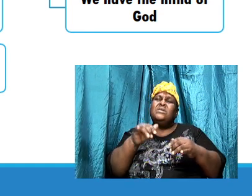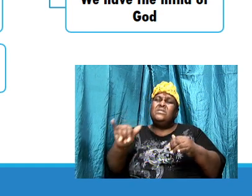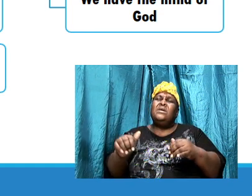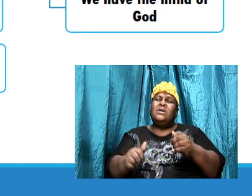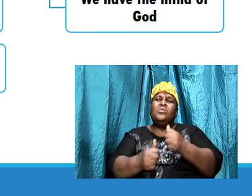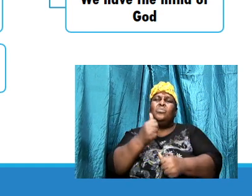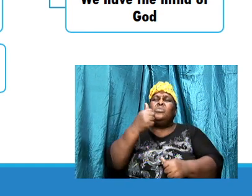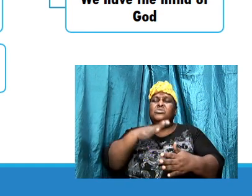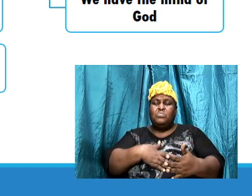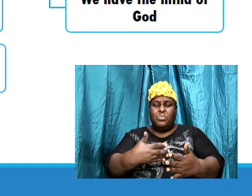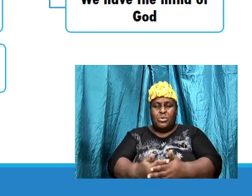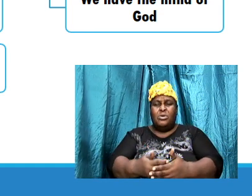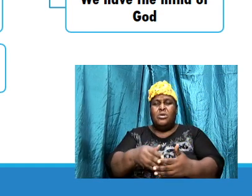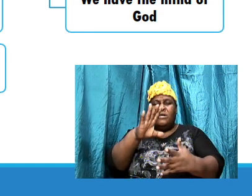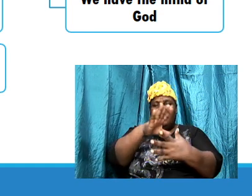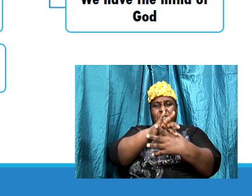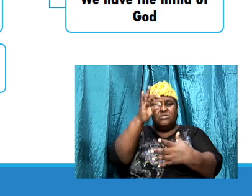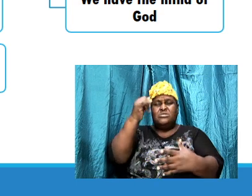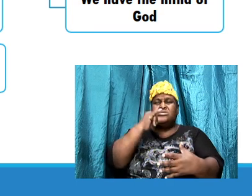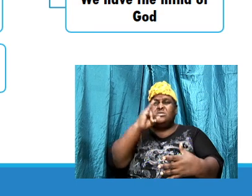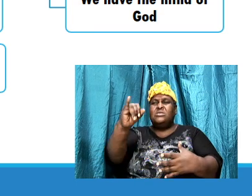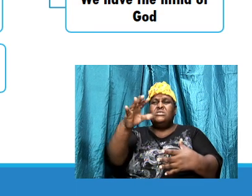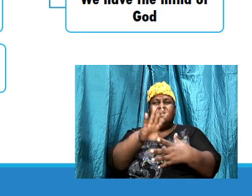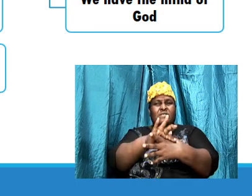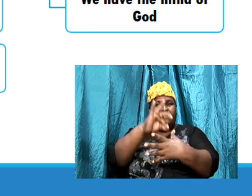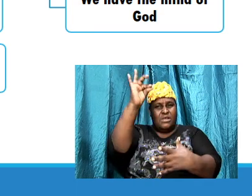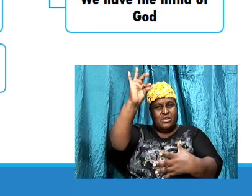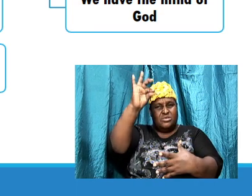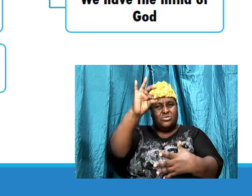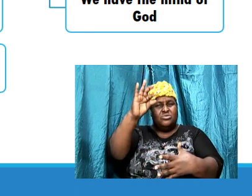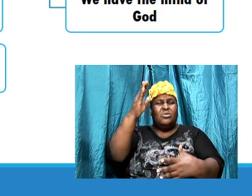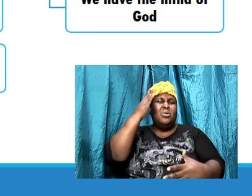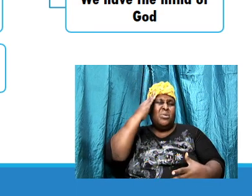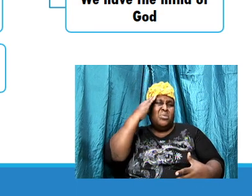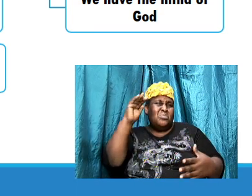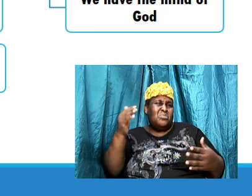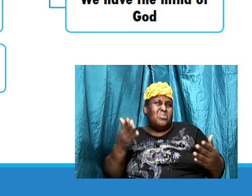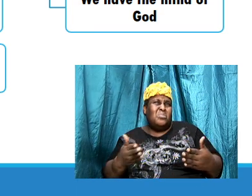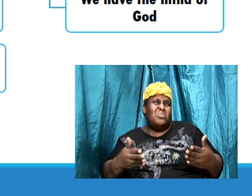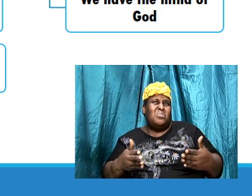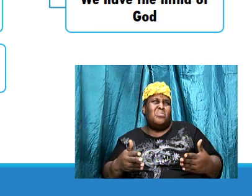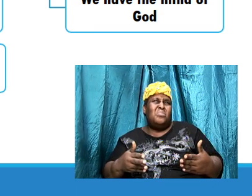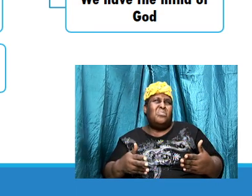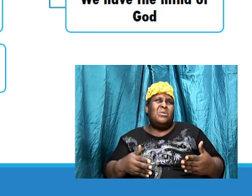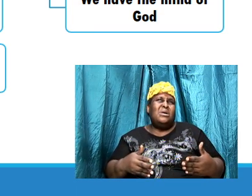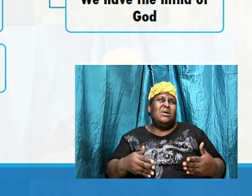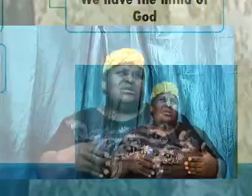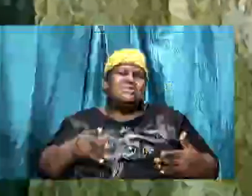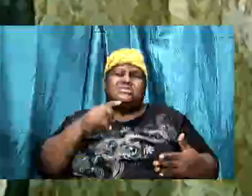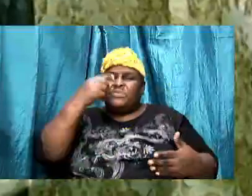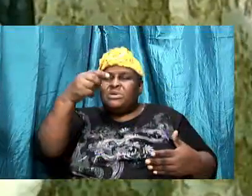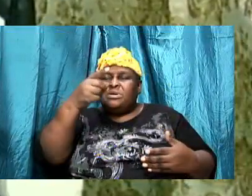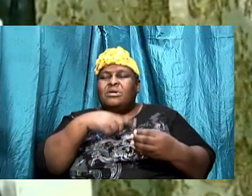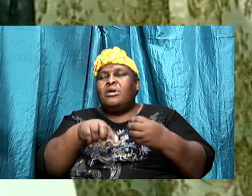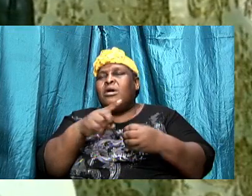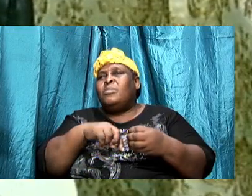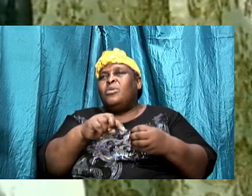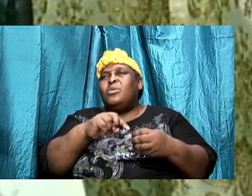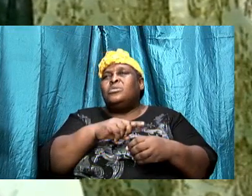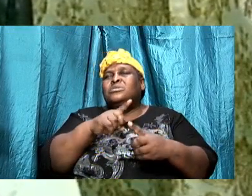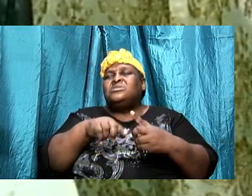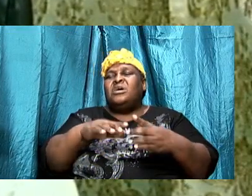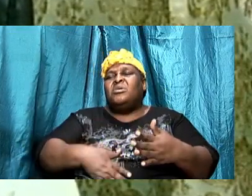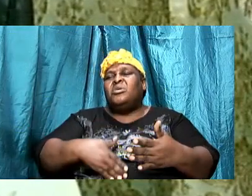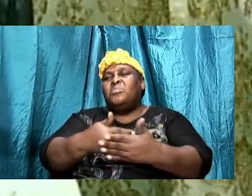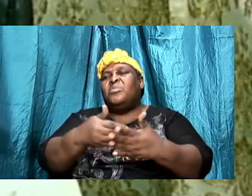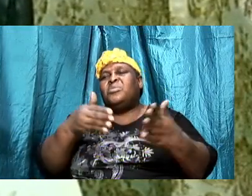flesh is flesh. And I know what he's speaking about was in terms of being born again and all of that. But I do believe